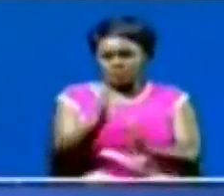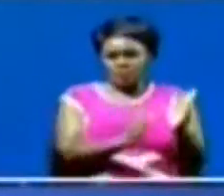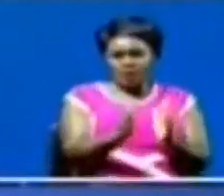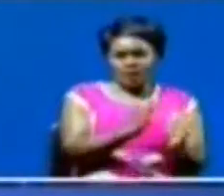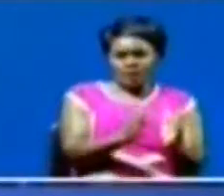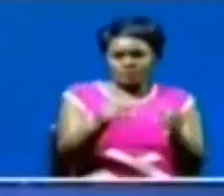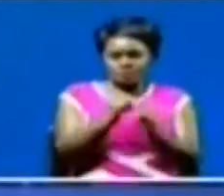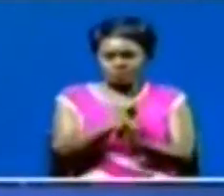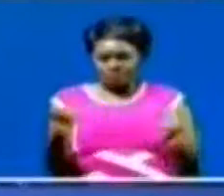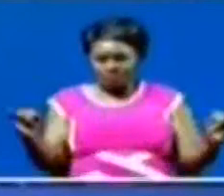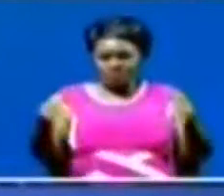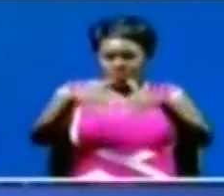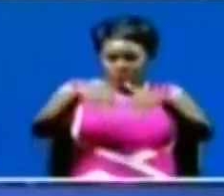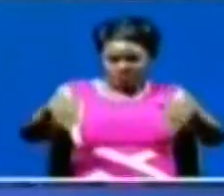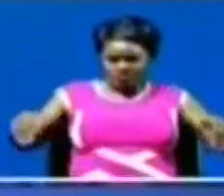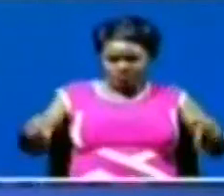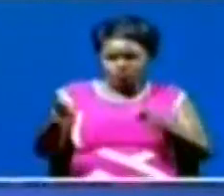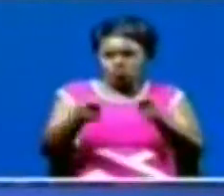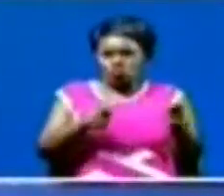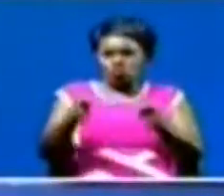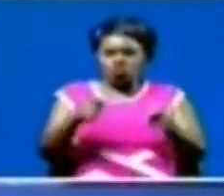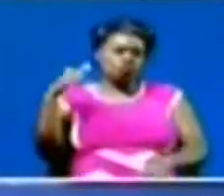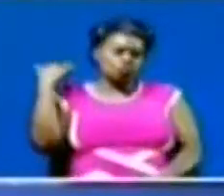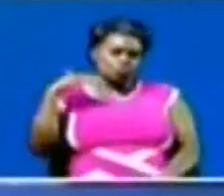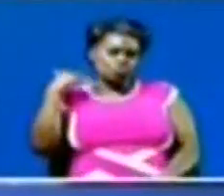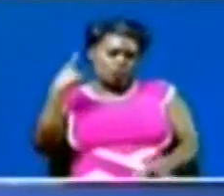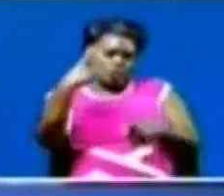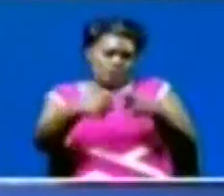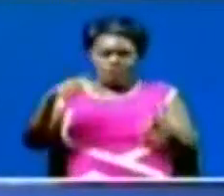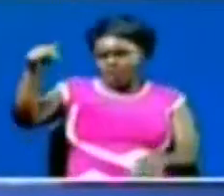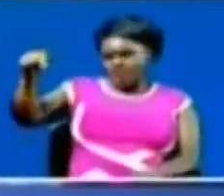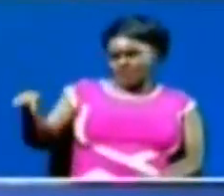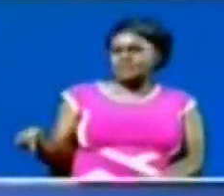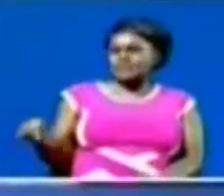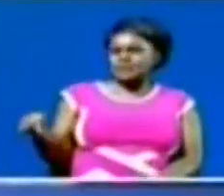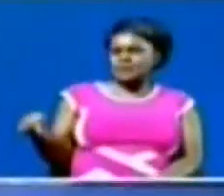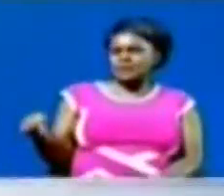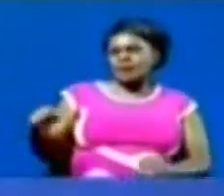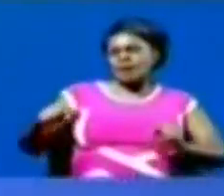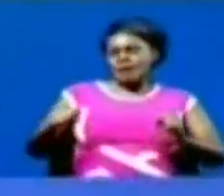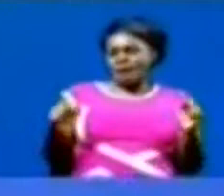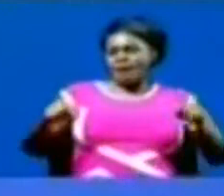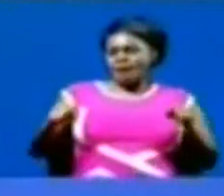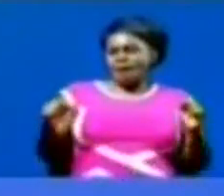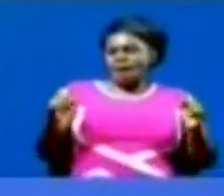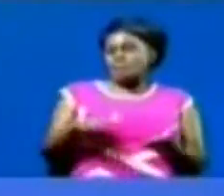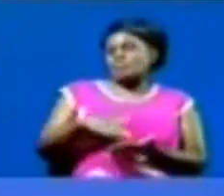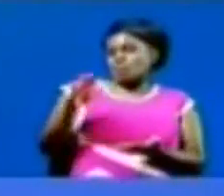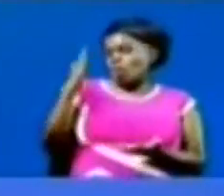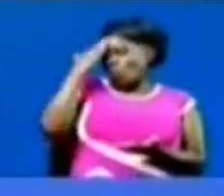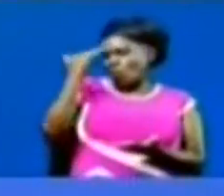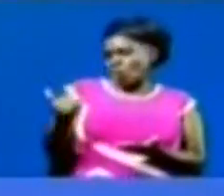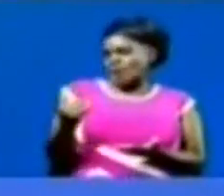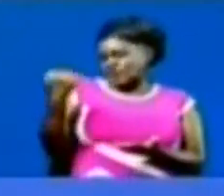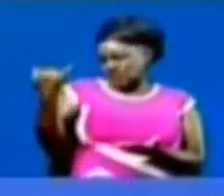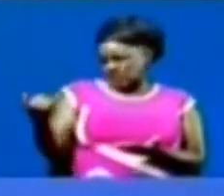promote transparency and curb fraud in Form 1 admissions. This year we are much happy because even